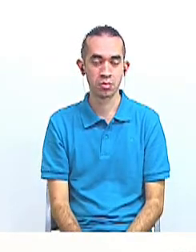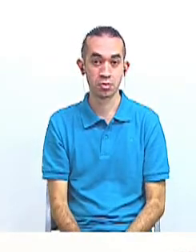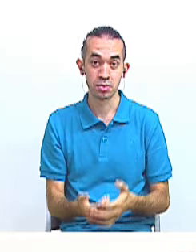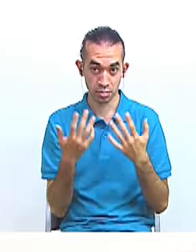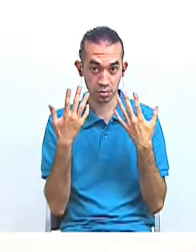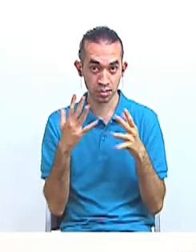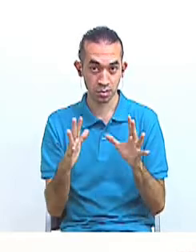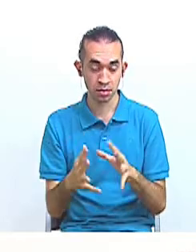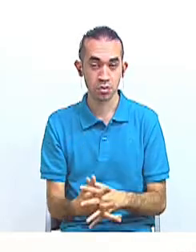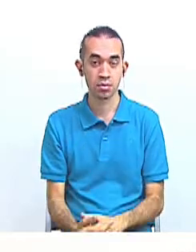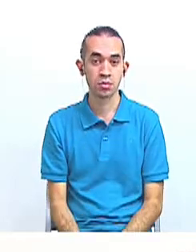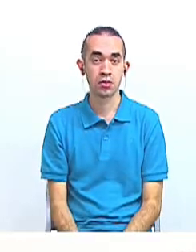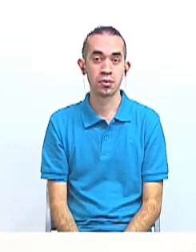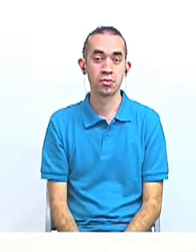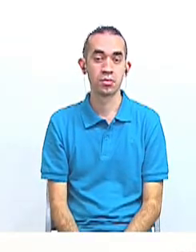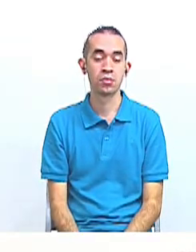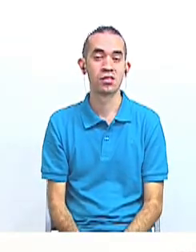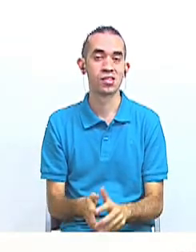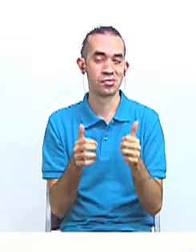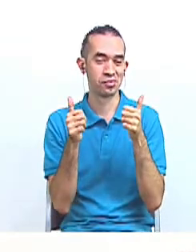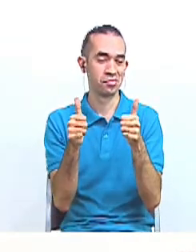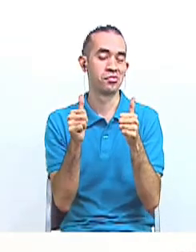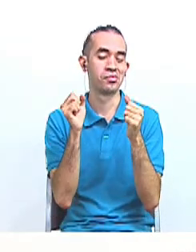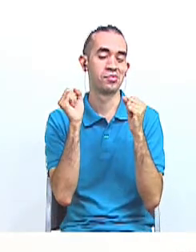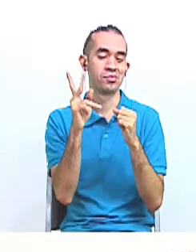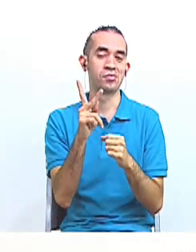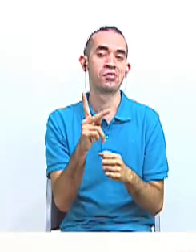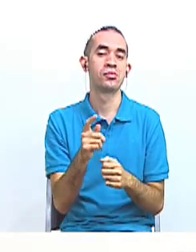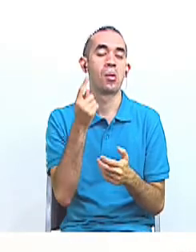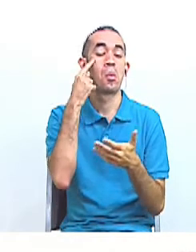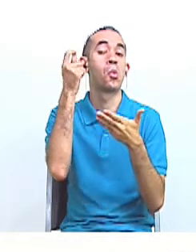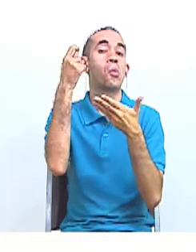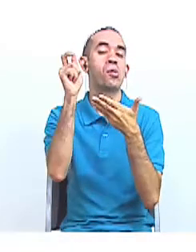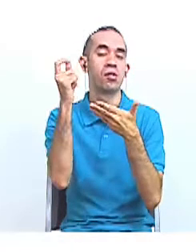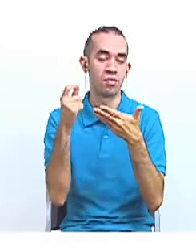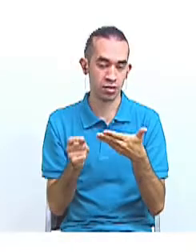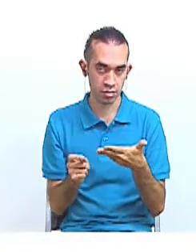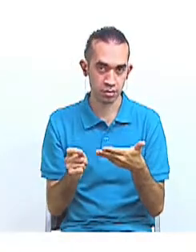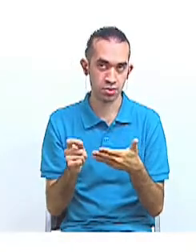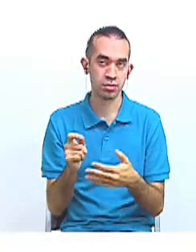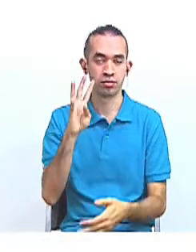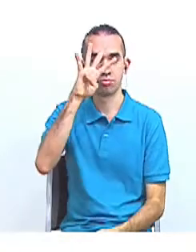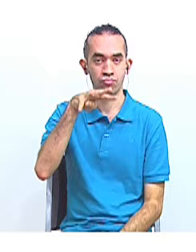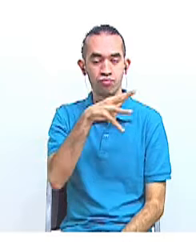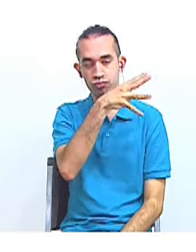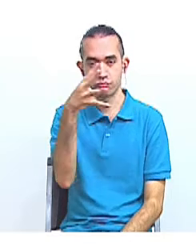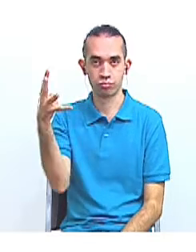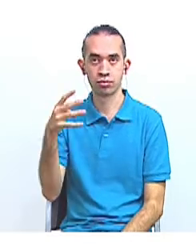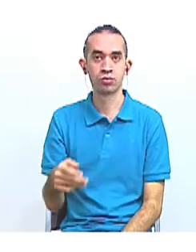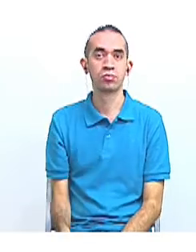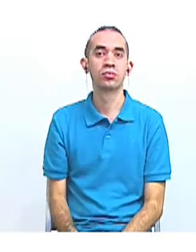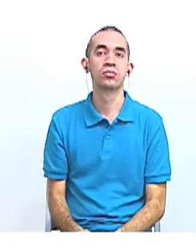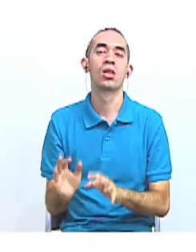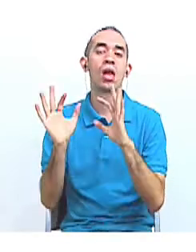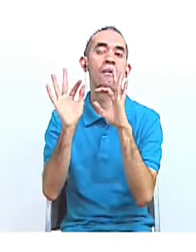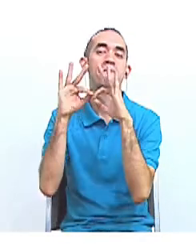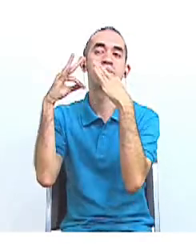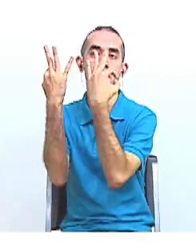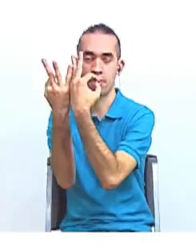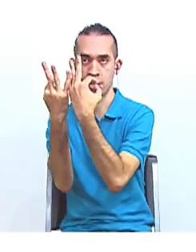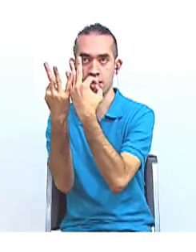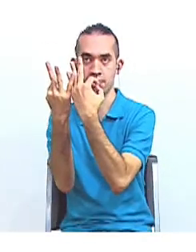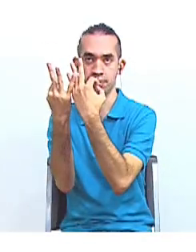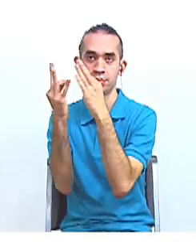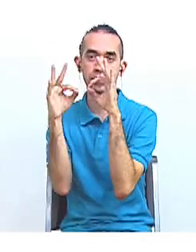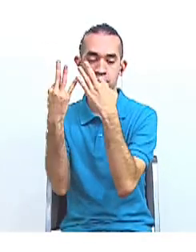it? Yes? Okay, let's check the text or the chart. Family. We